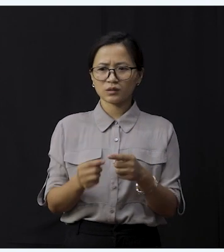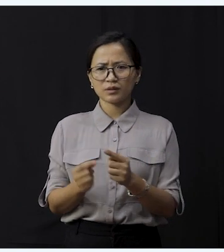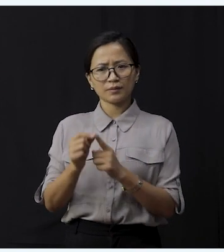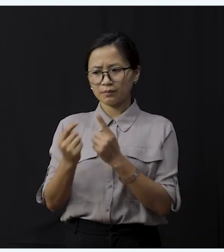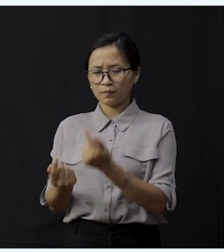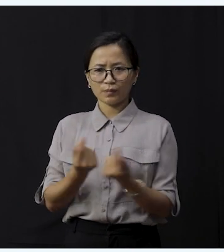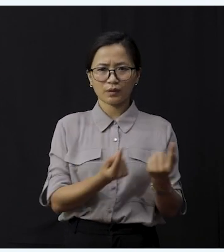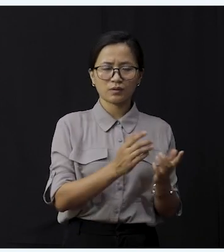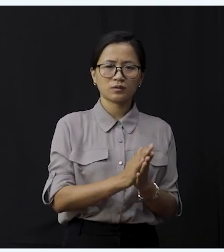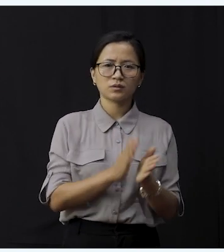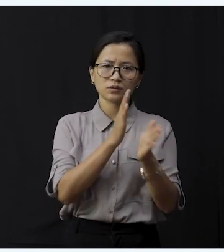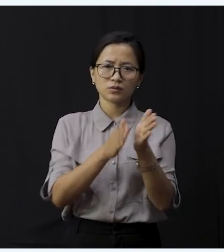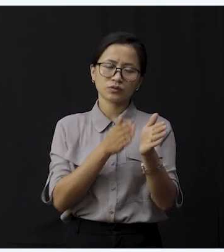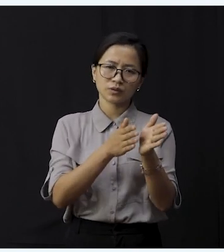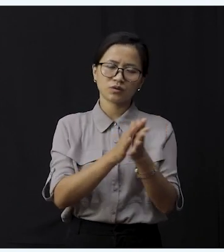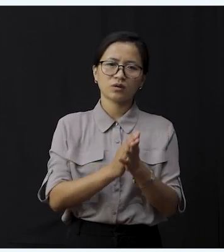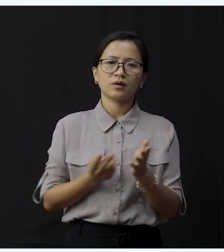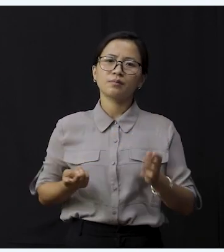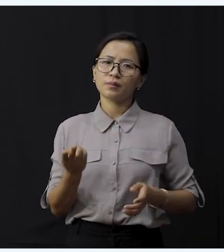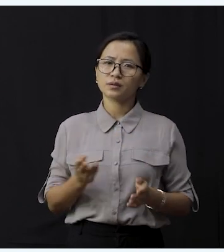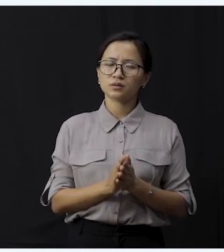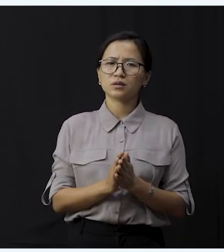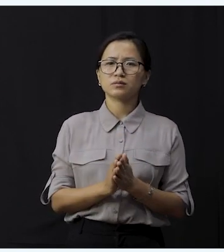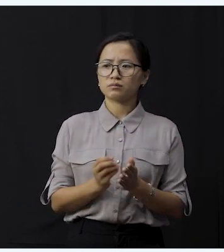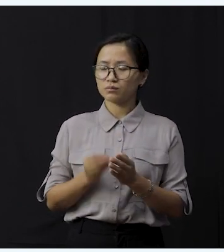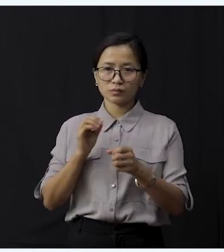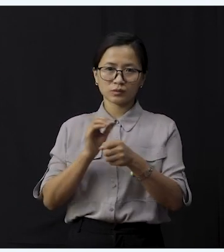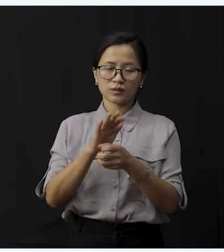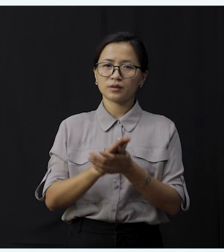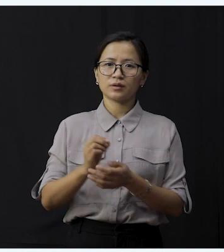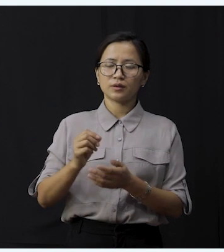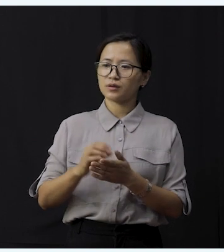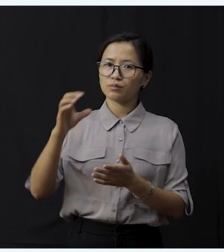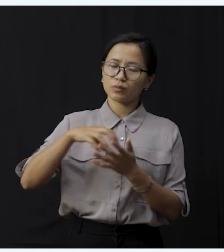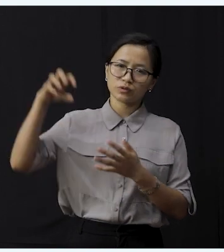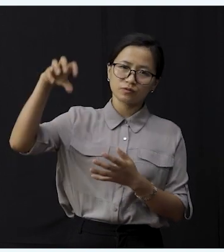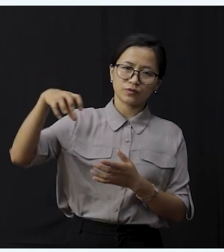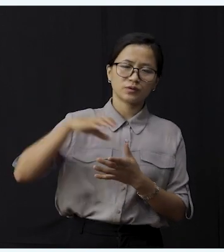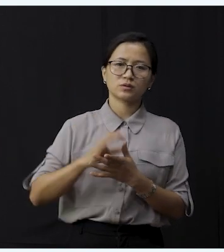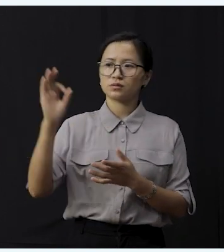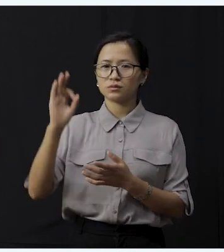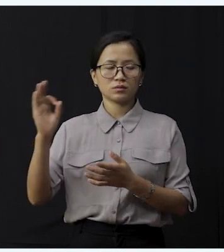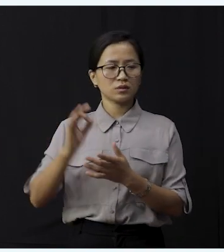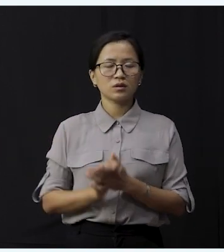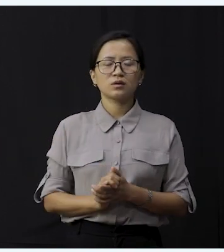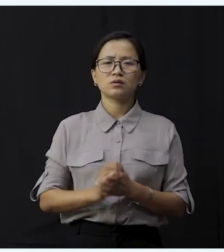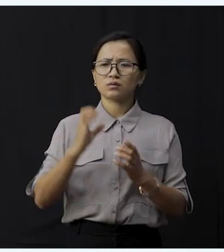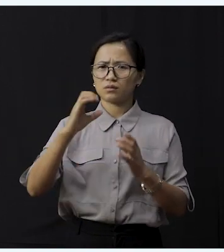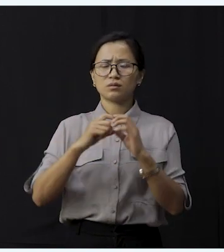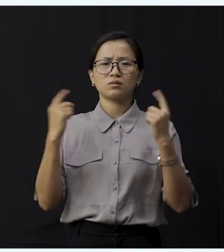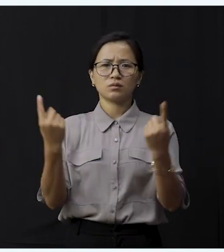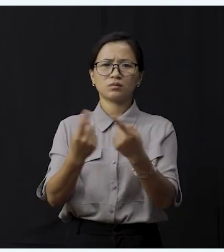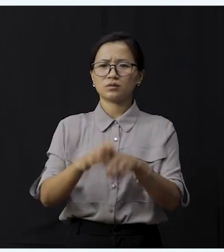train or a buses or a post office or even the hospitals or a community halls or